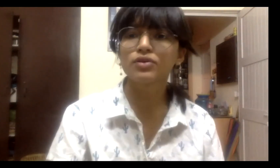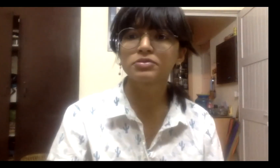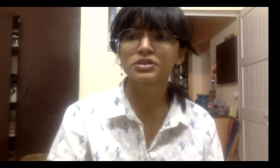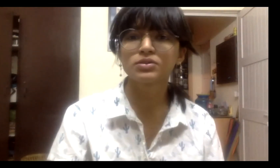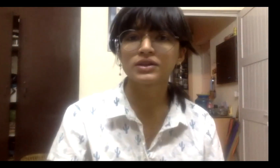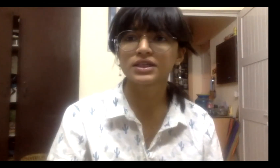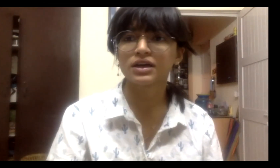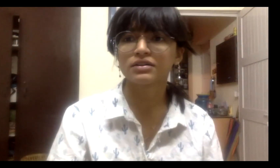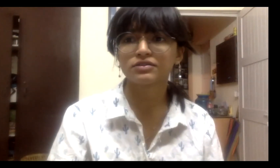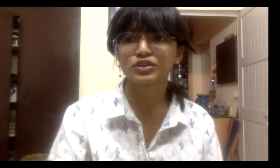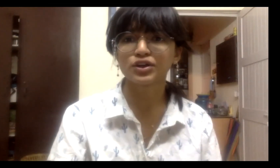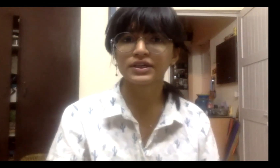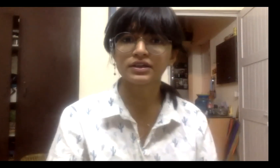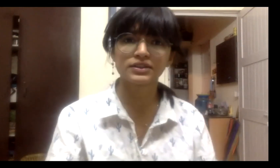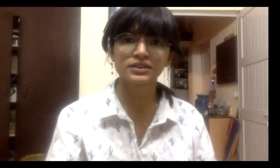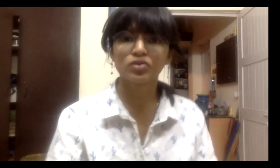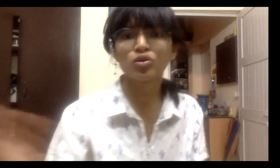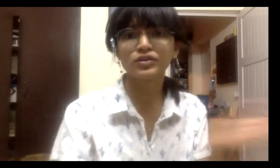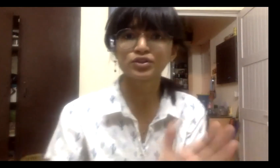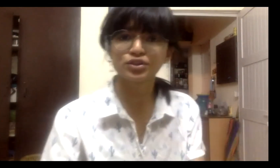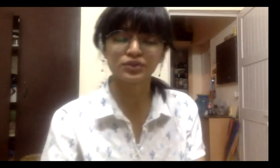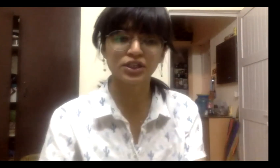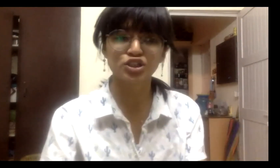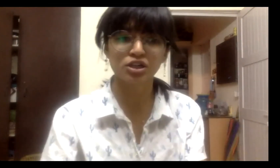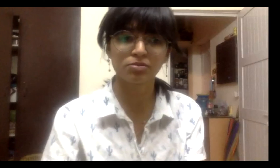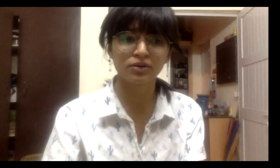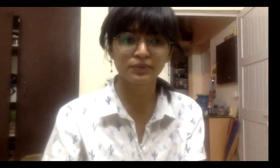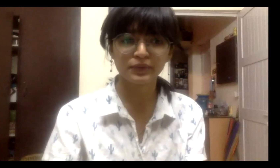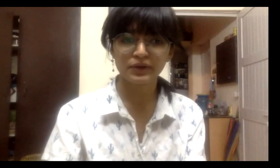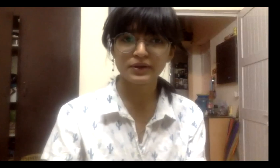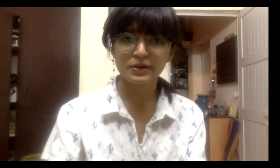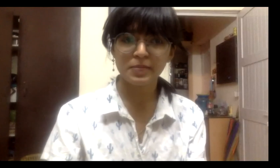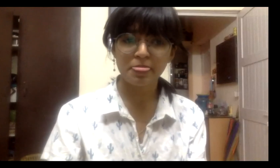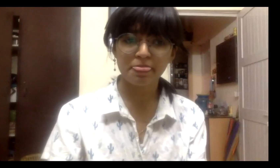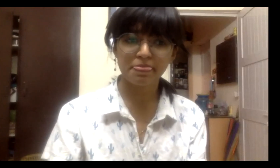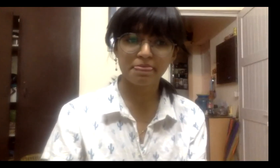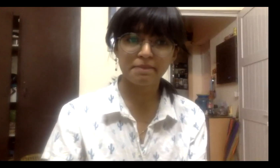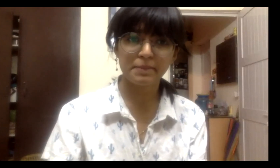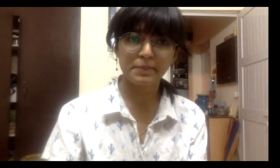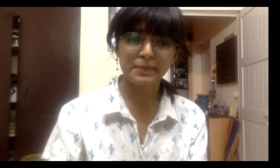Thank you everybody Okay. once again for joining us. Over to Thank Shruti and you. Shilpa. Yeah.